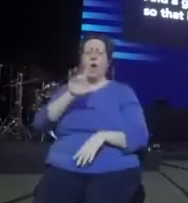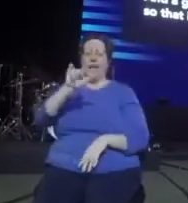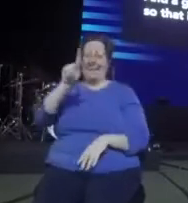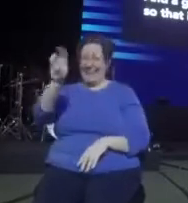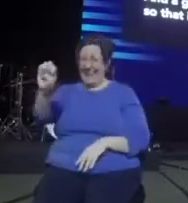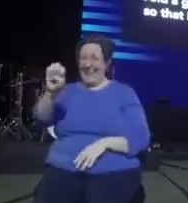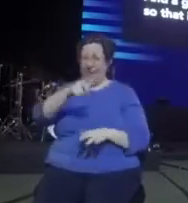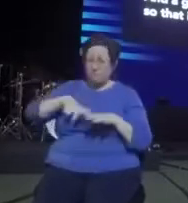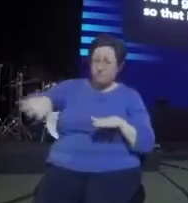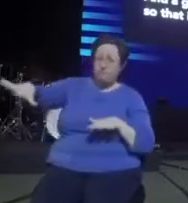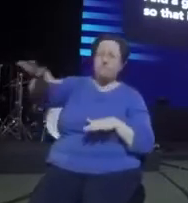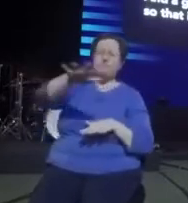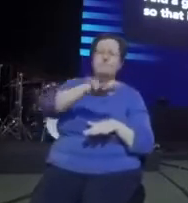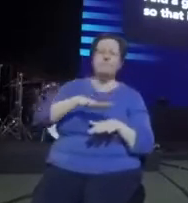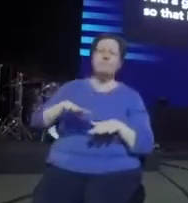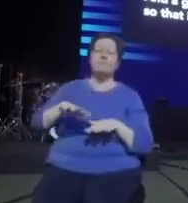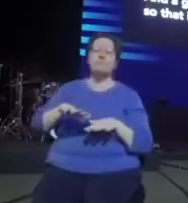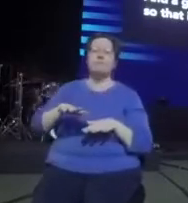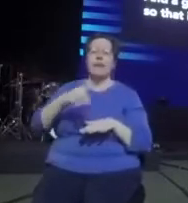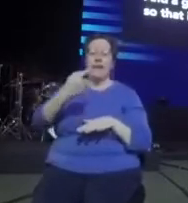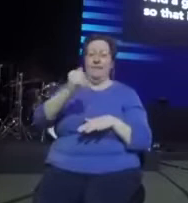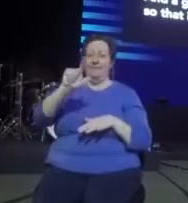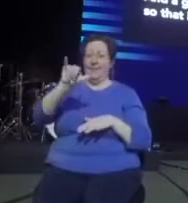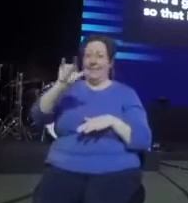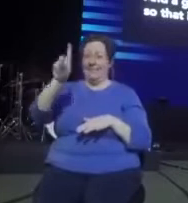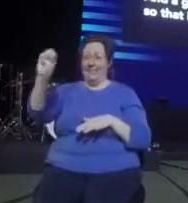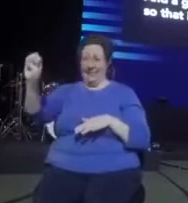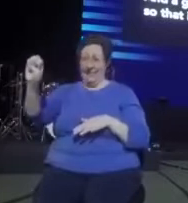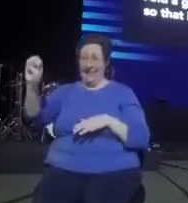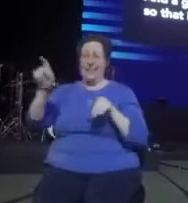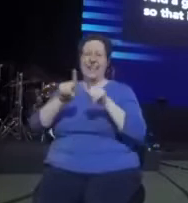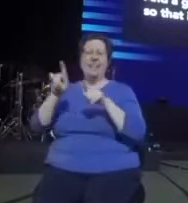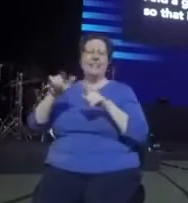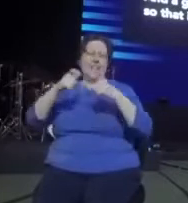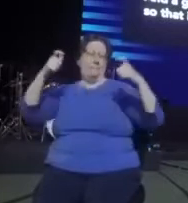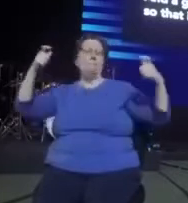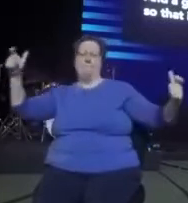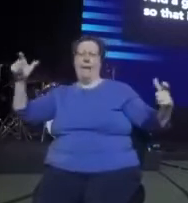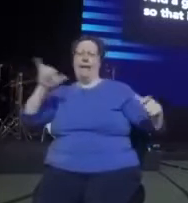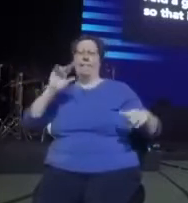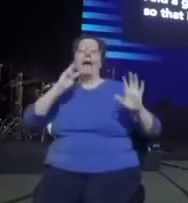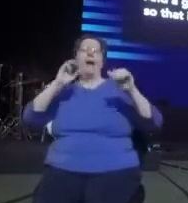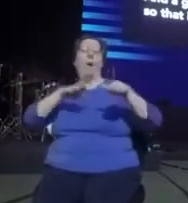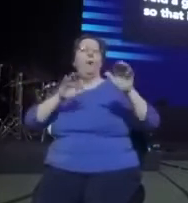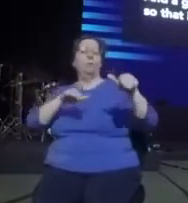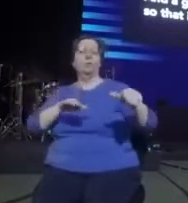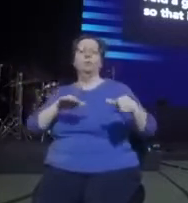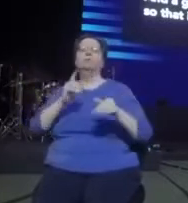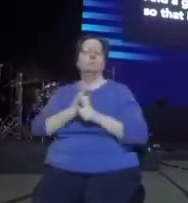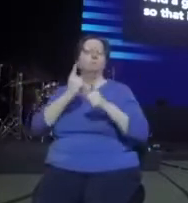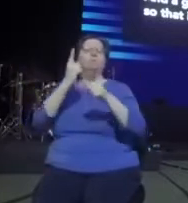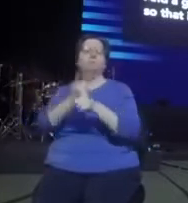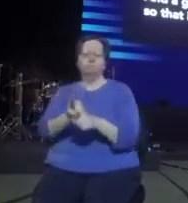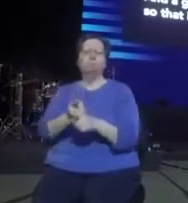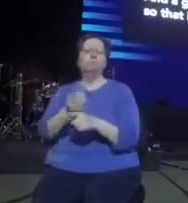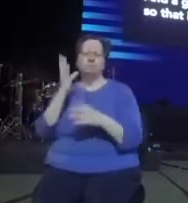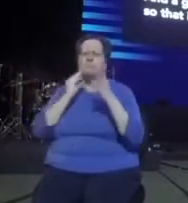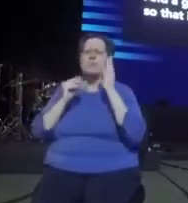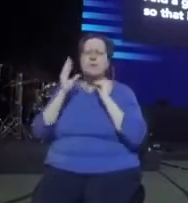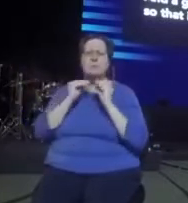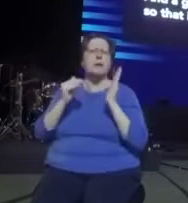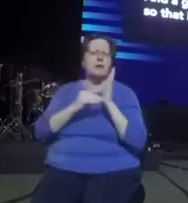if you will, of the Galilee, which is like an ocean or a sea, is very common. The waves are very